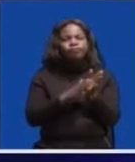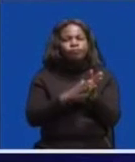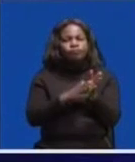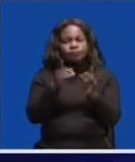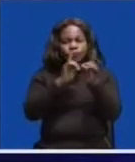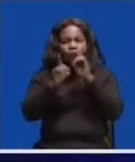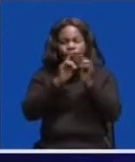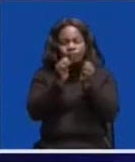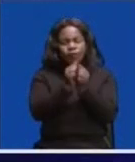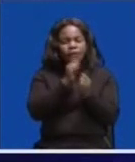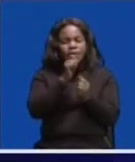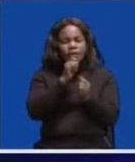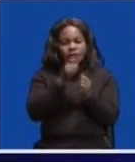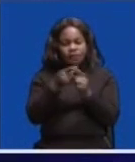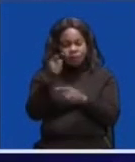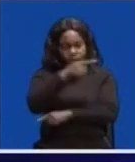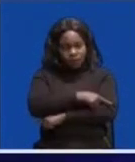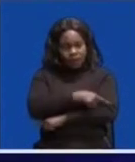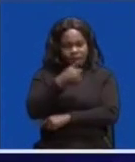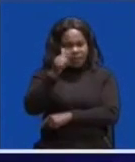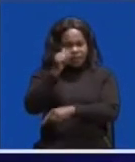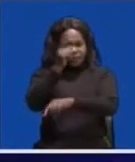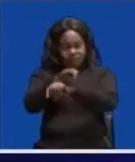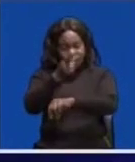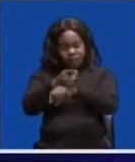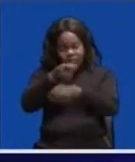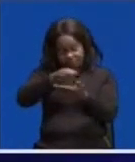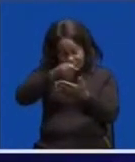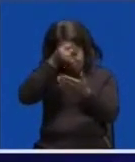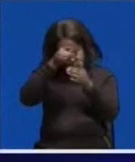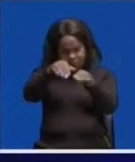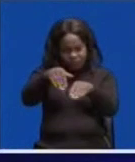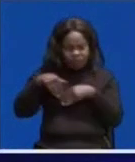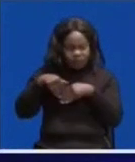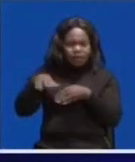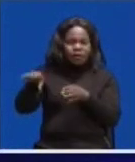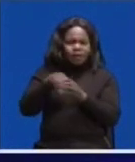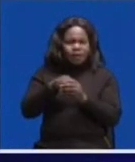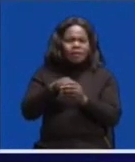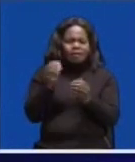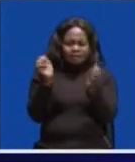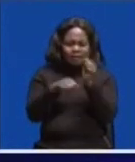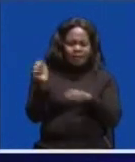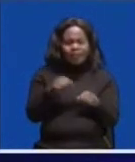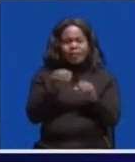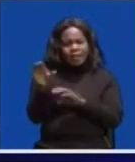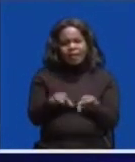Addressing journalists in Lusaka today, Dr. Mushimba, however, cautioned students to refrain from engaging in violent acts when aggrieved.